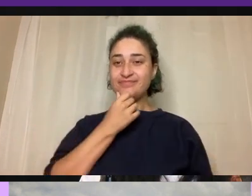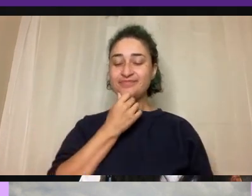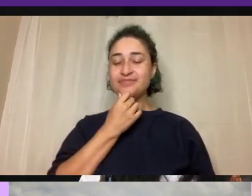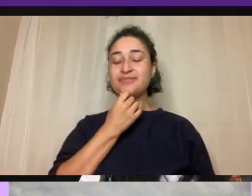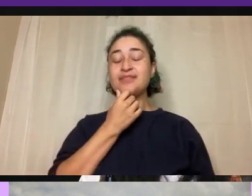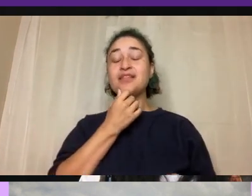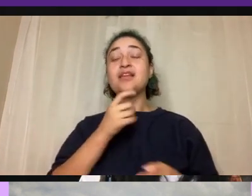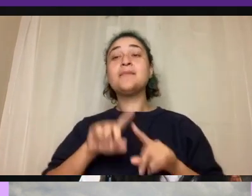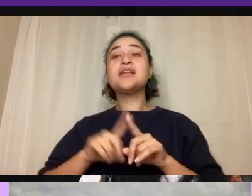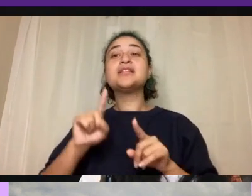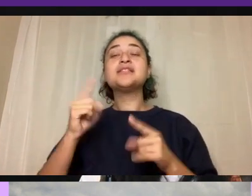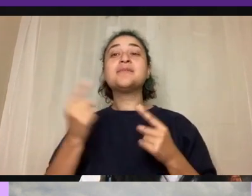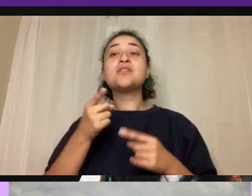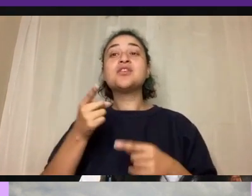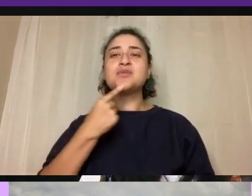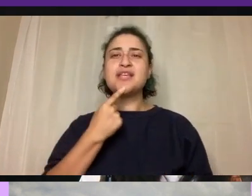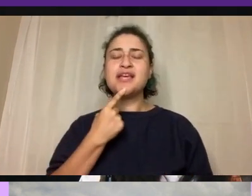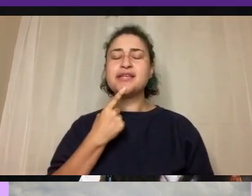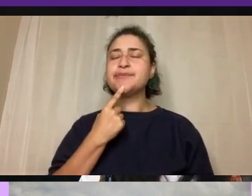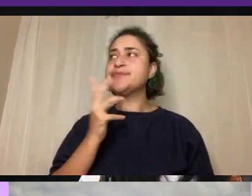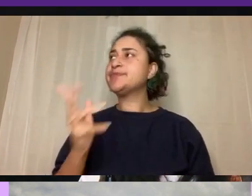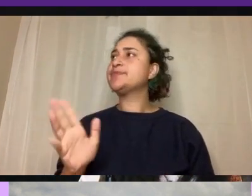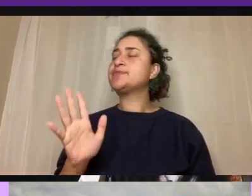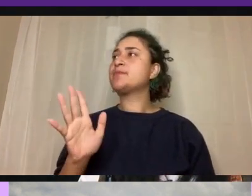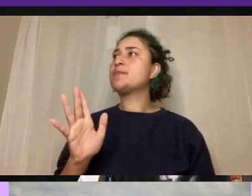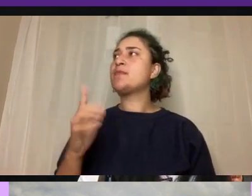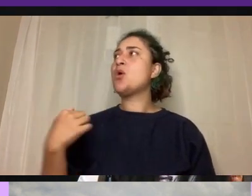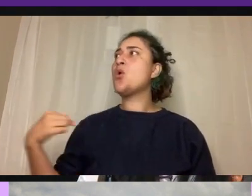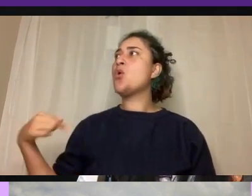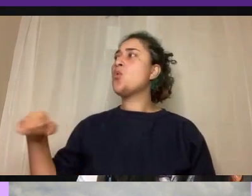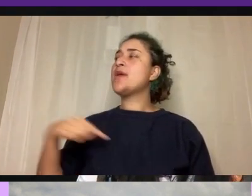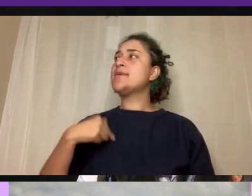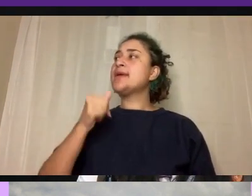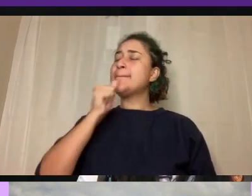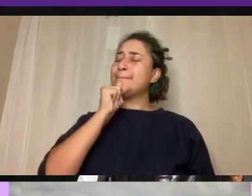we've been patient and we haven't rushed. We